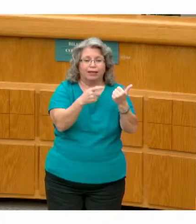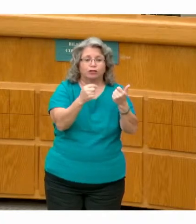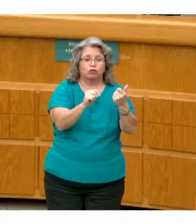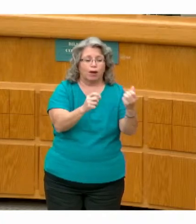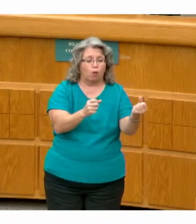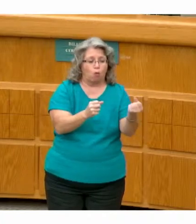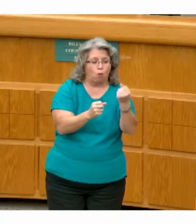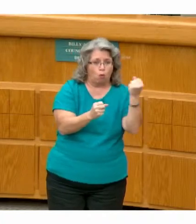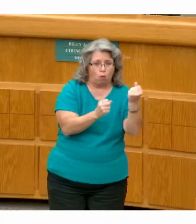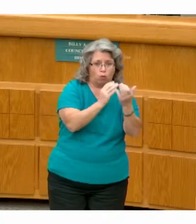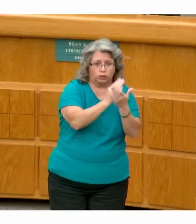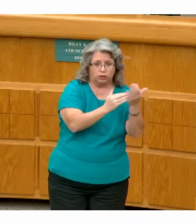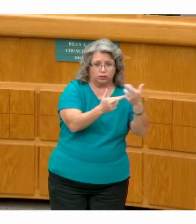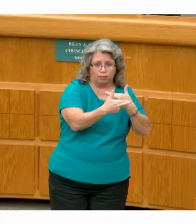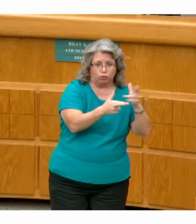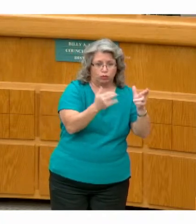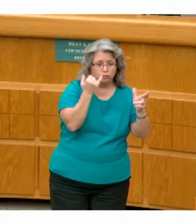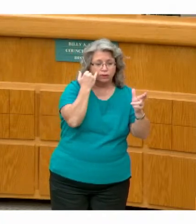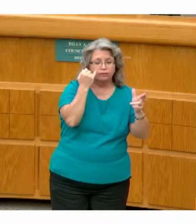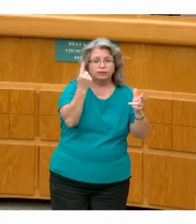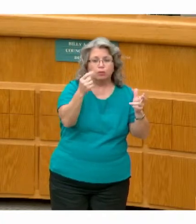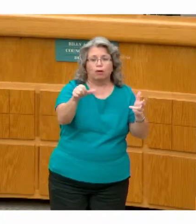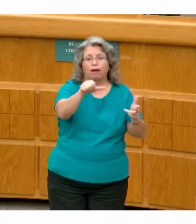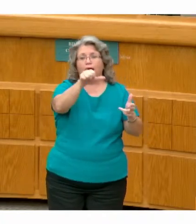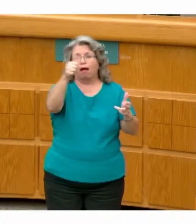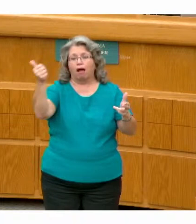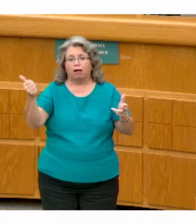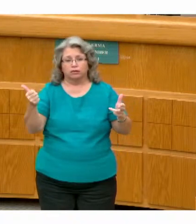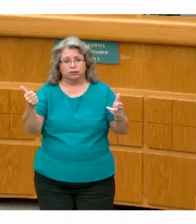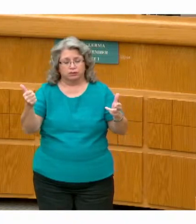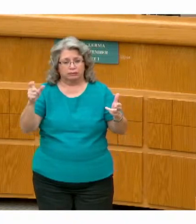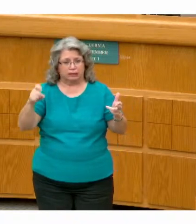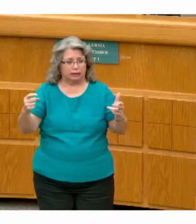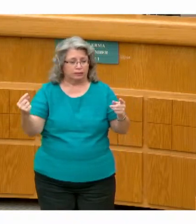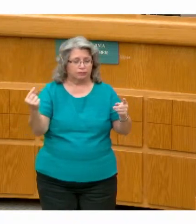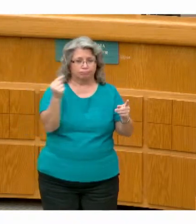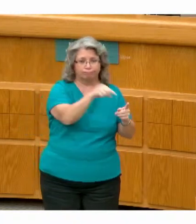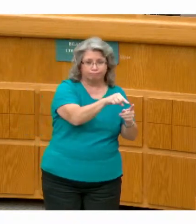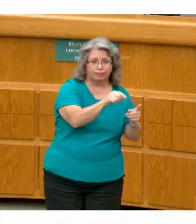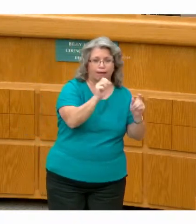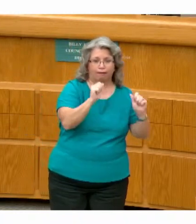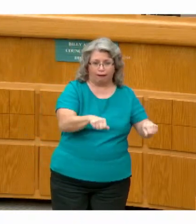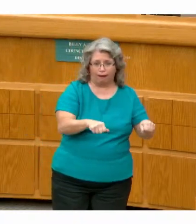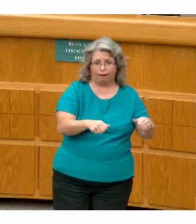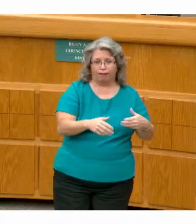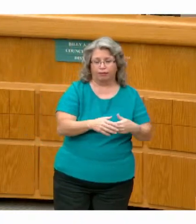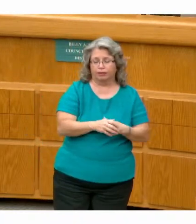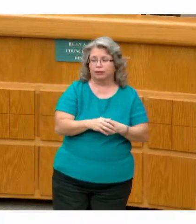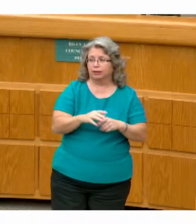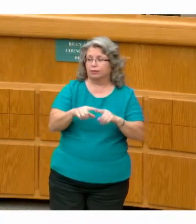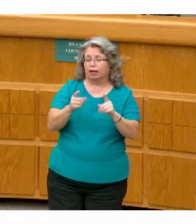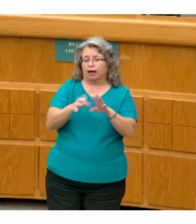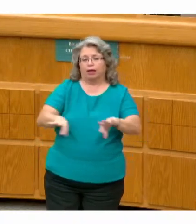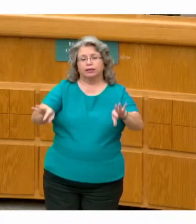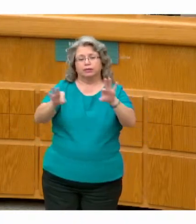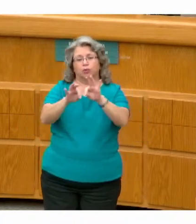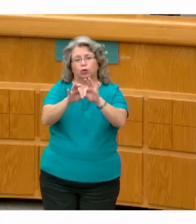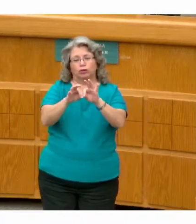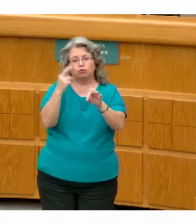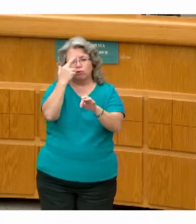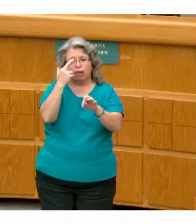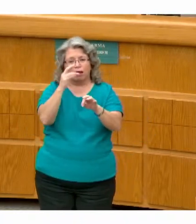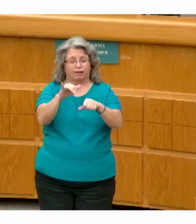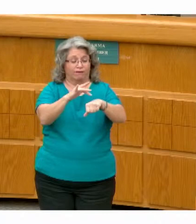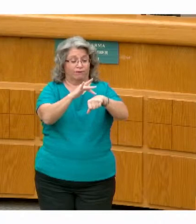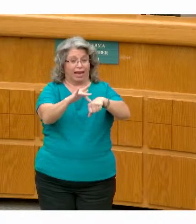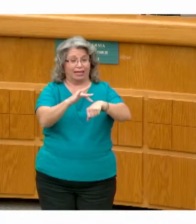we're in a place where we didn't have to go all the way to 0 like we have in previous waves. So it's important to realize that the vacancy is low,